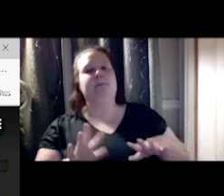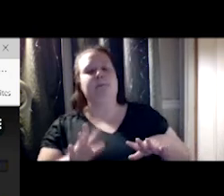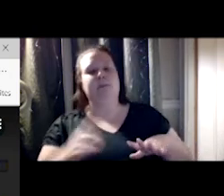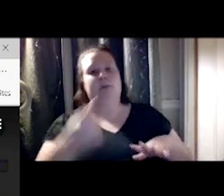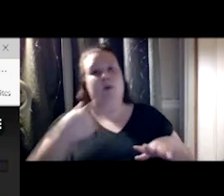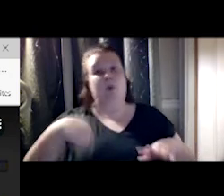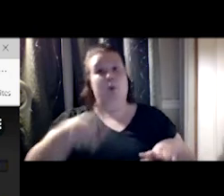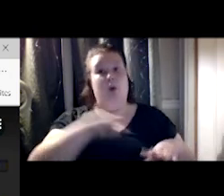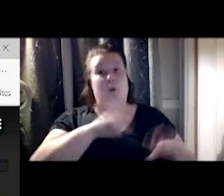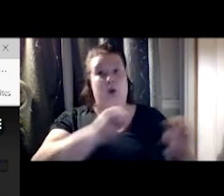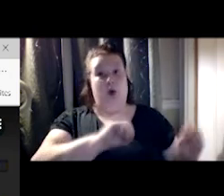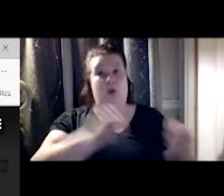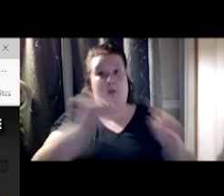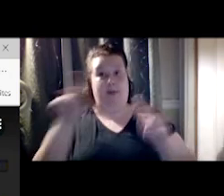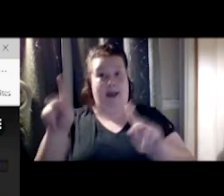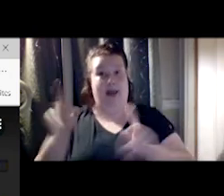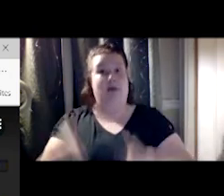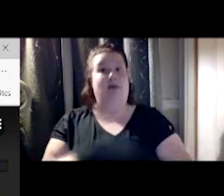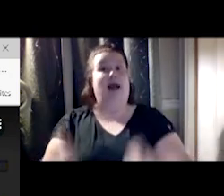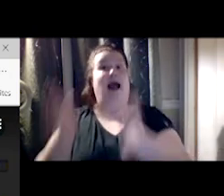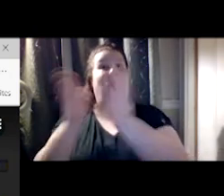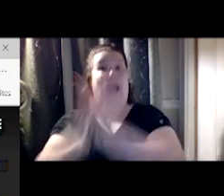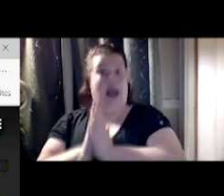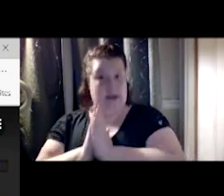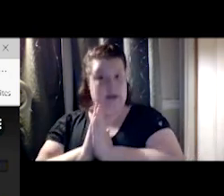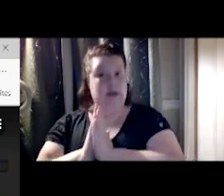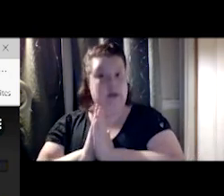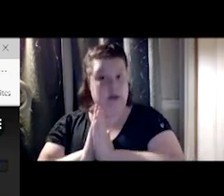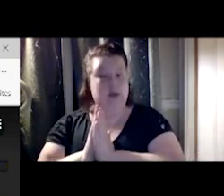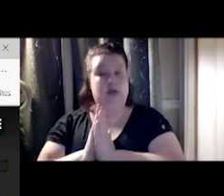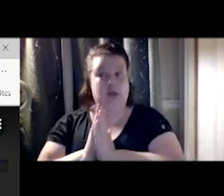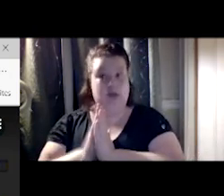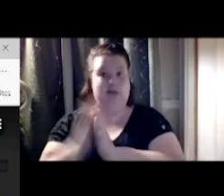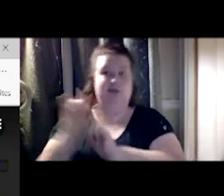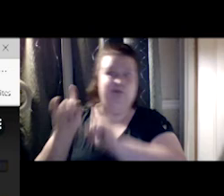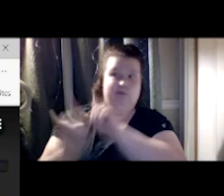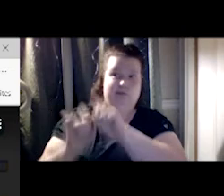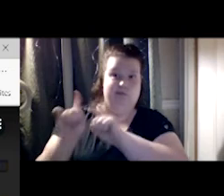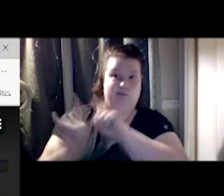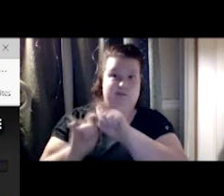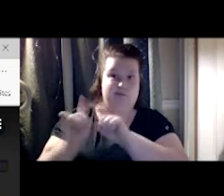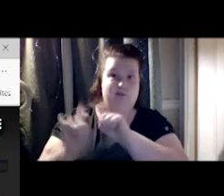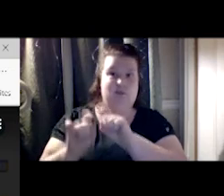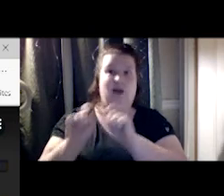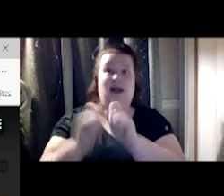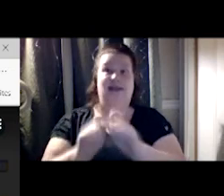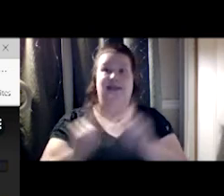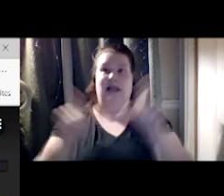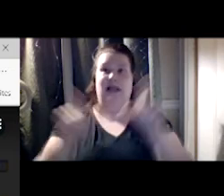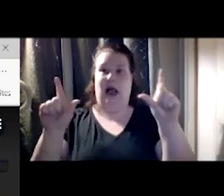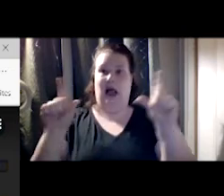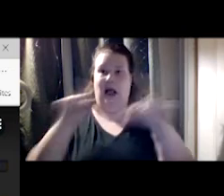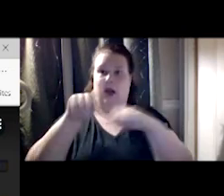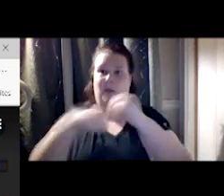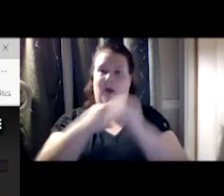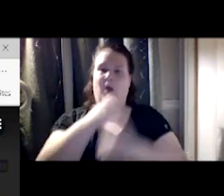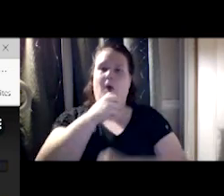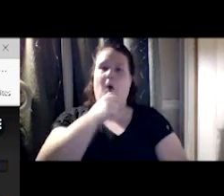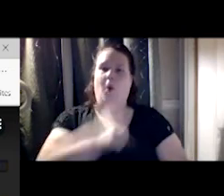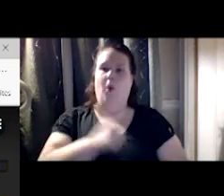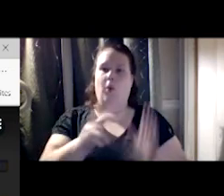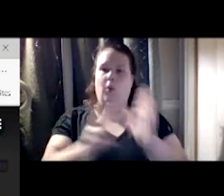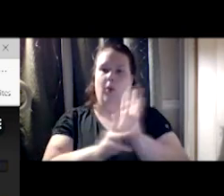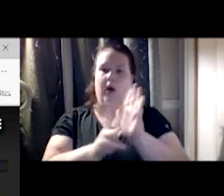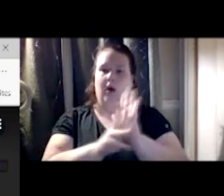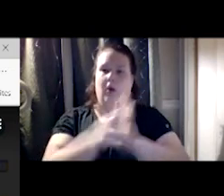we can certainly ask Ms. Peaches if we can go back to that slide. But from what we are